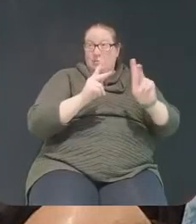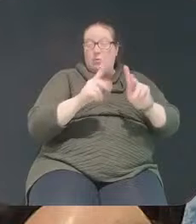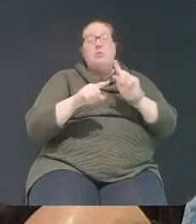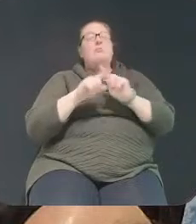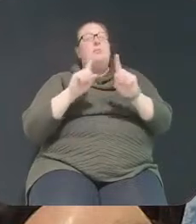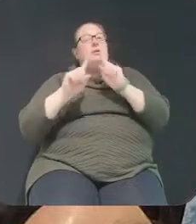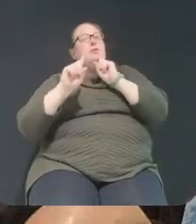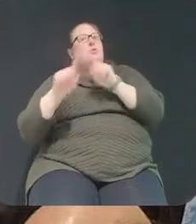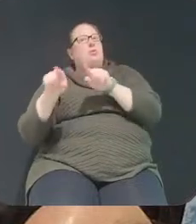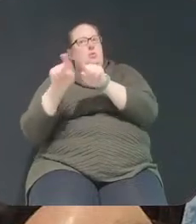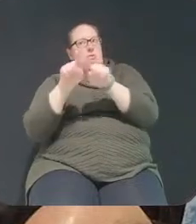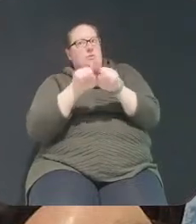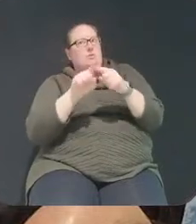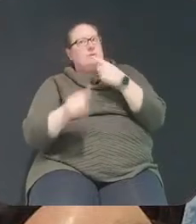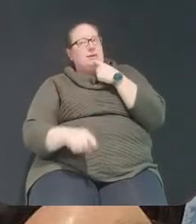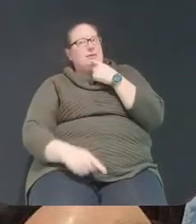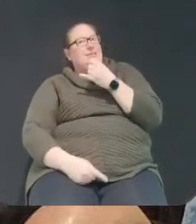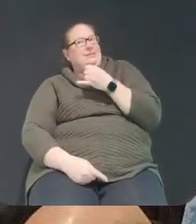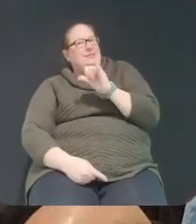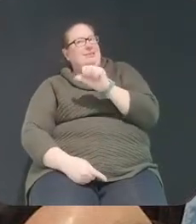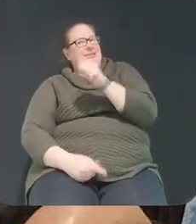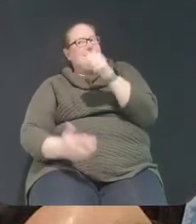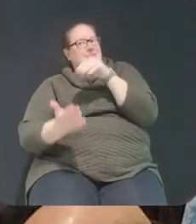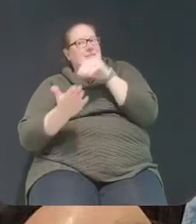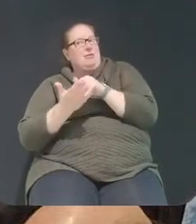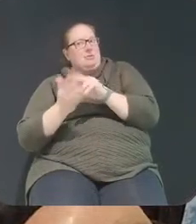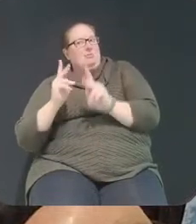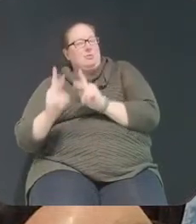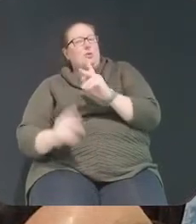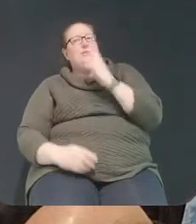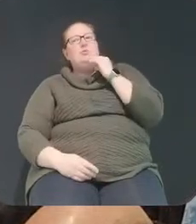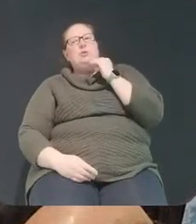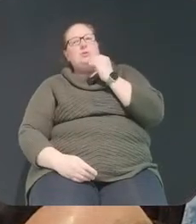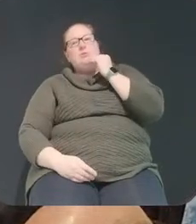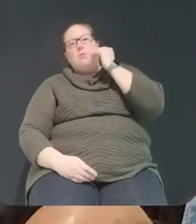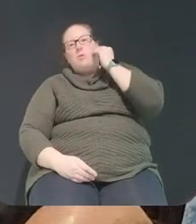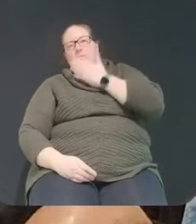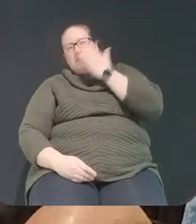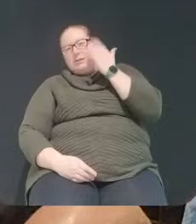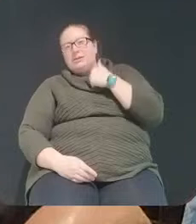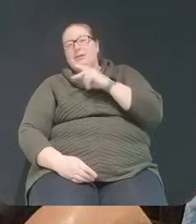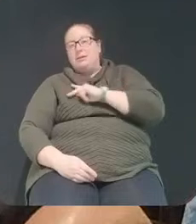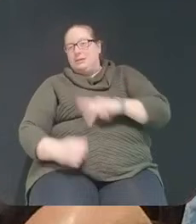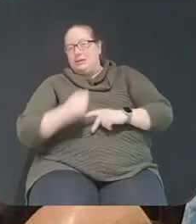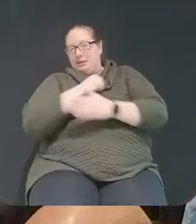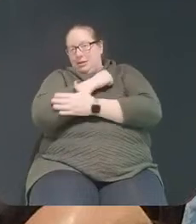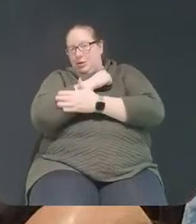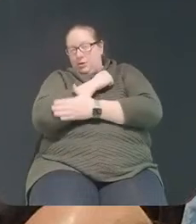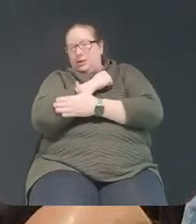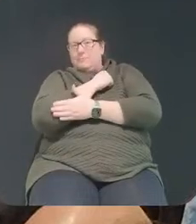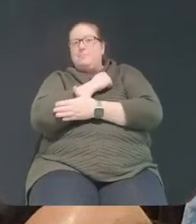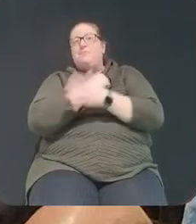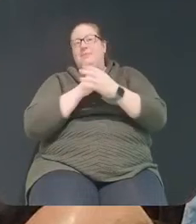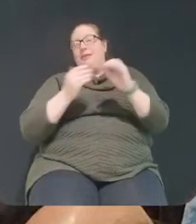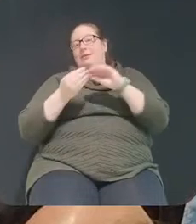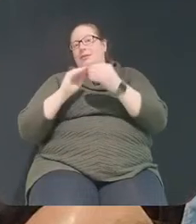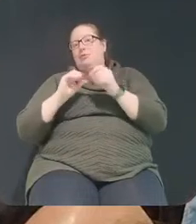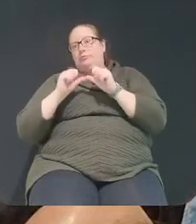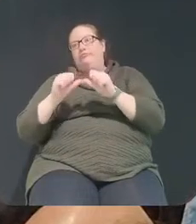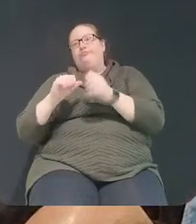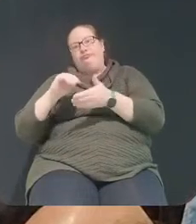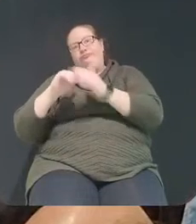report also acknowledged that nearly 10,000 people were currently experiencing homelessness in King County, and the numbers were continuing to